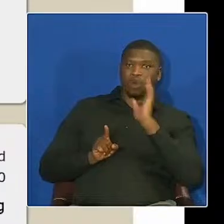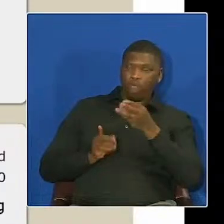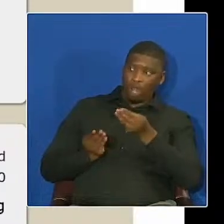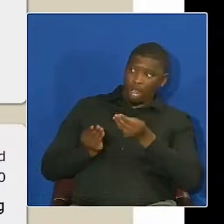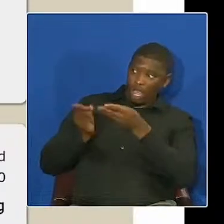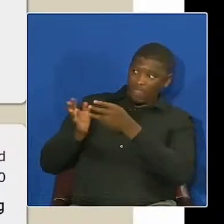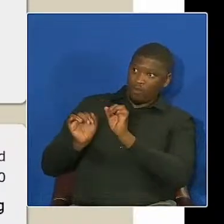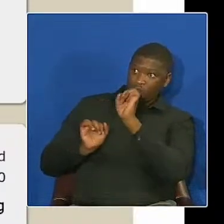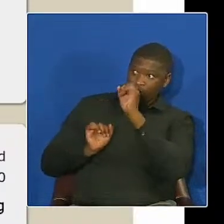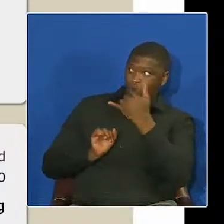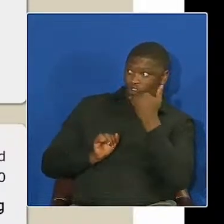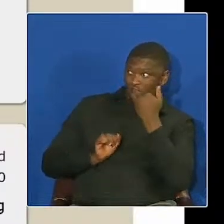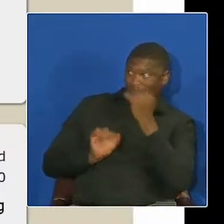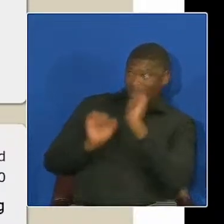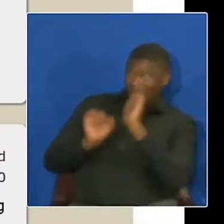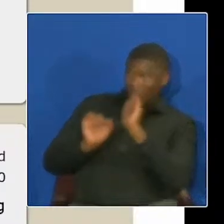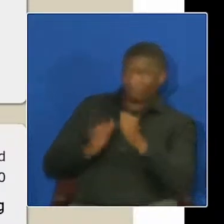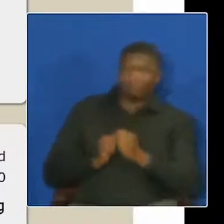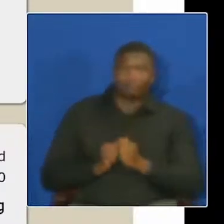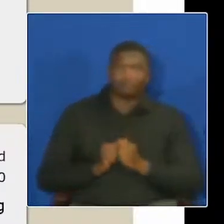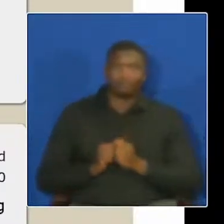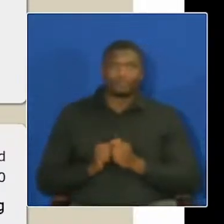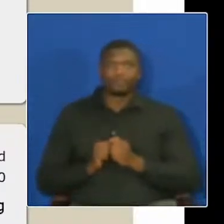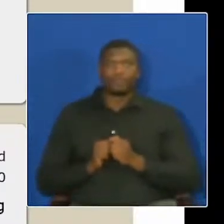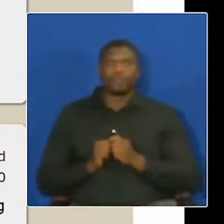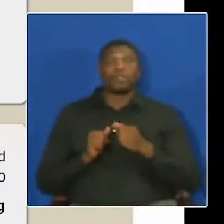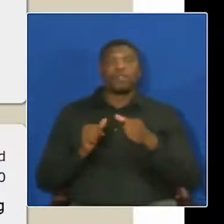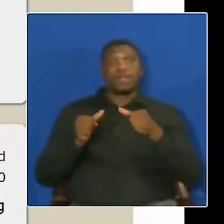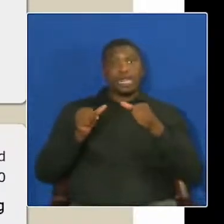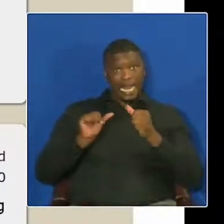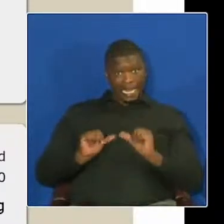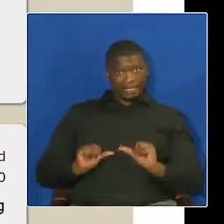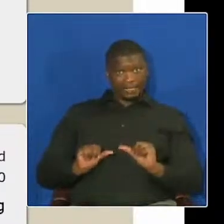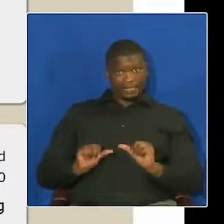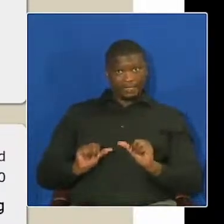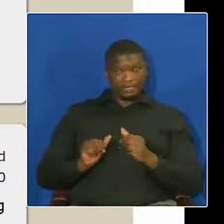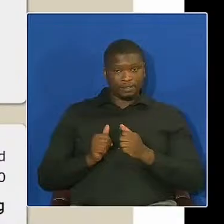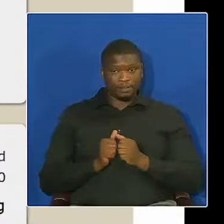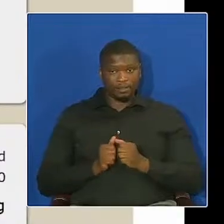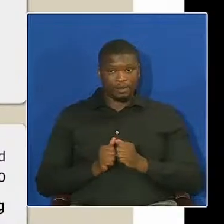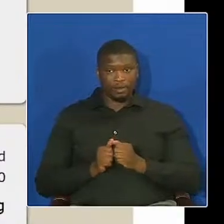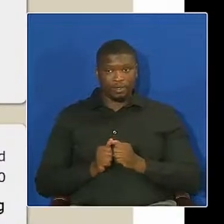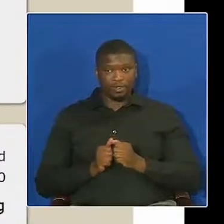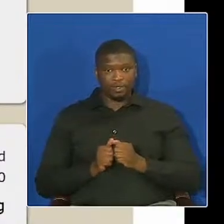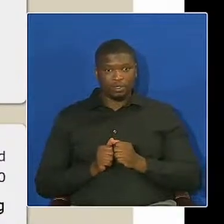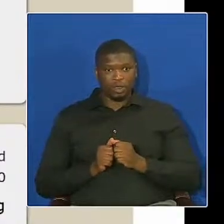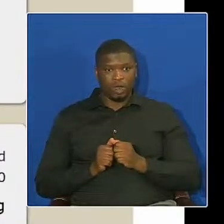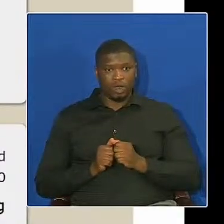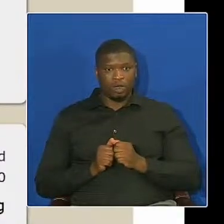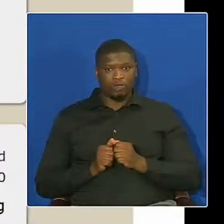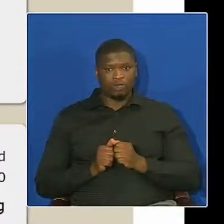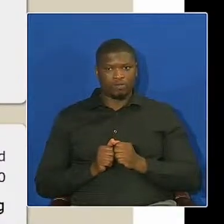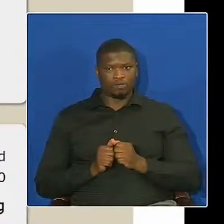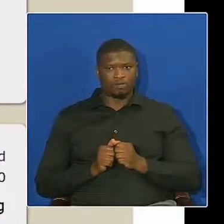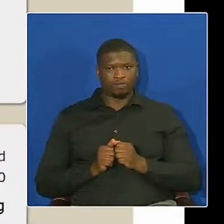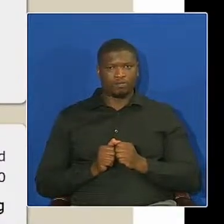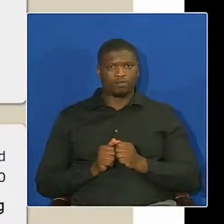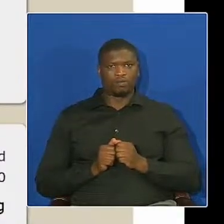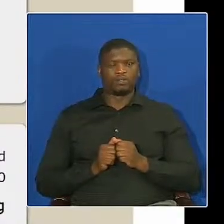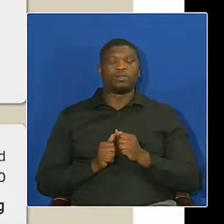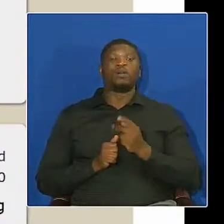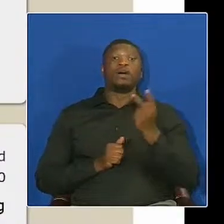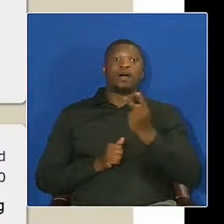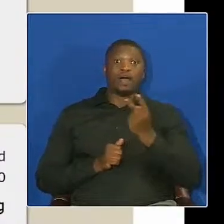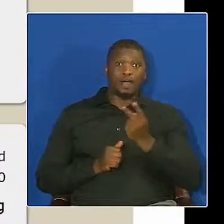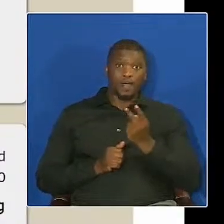your numbers. Yes. Then the next is a message again from